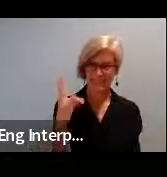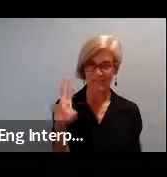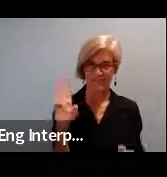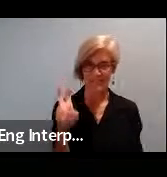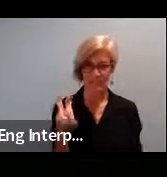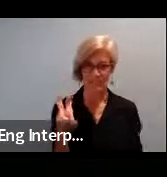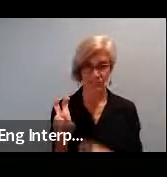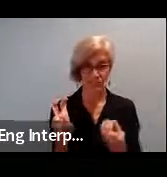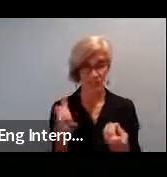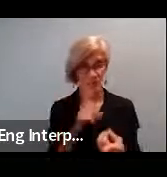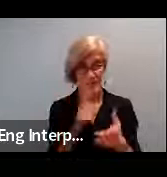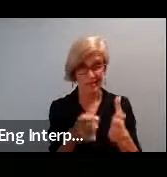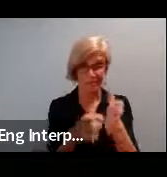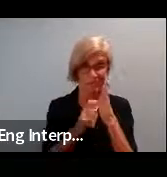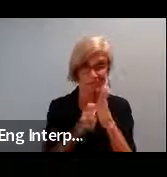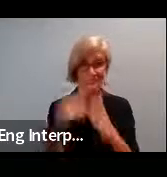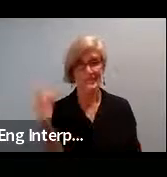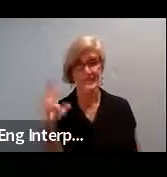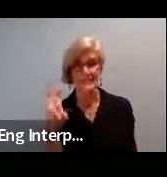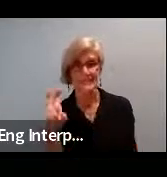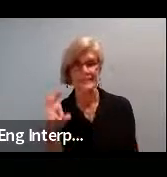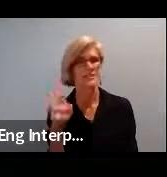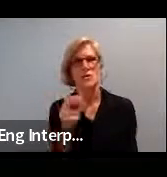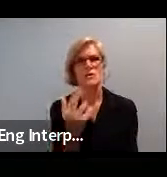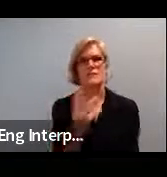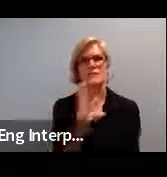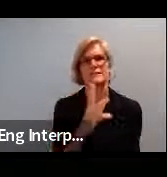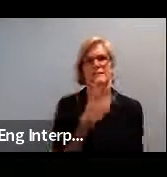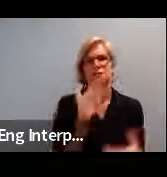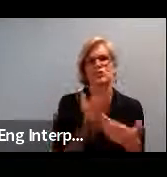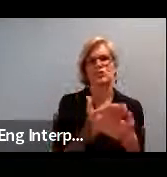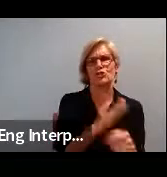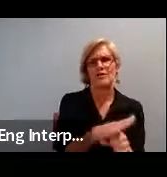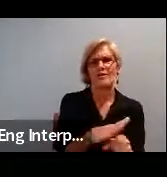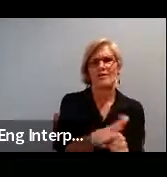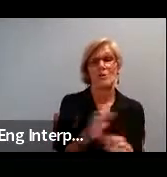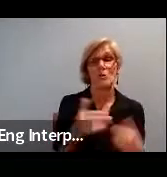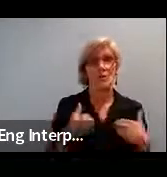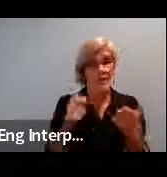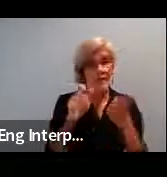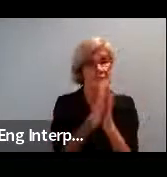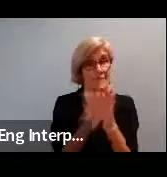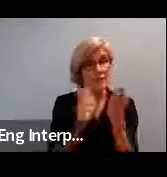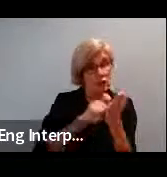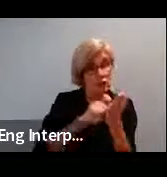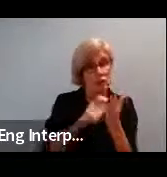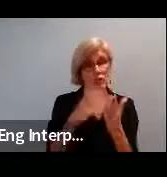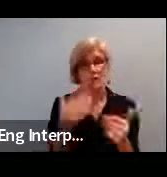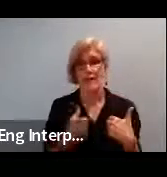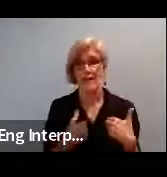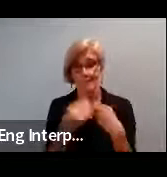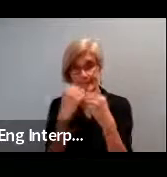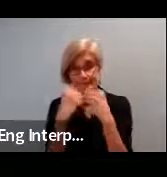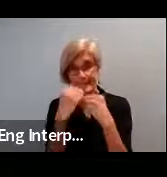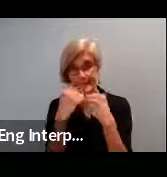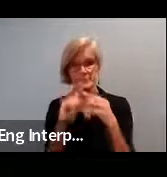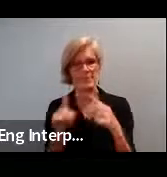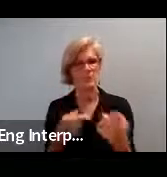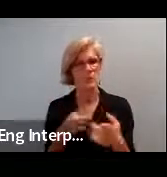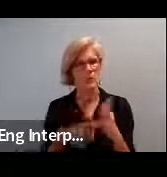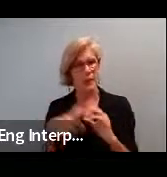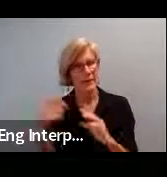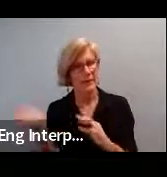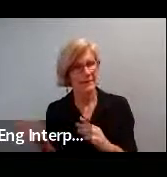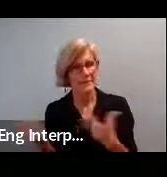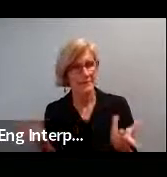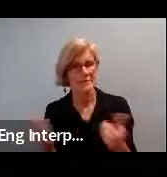Will 16 inches be fine? What will they carry besides a journal and snacks? So a 16-inch backpack is fine.